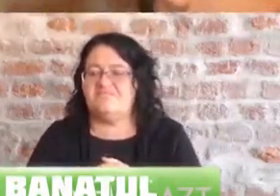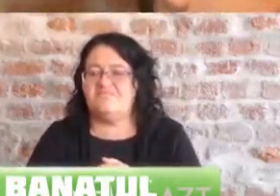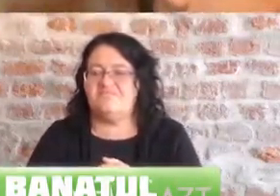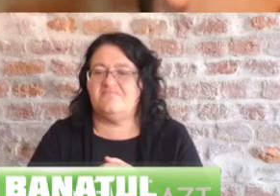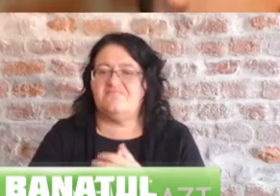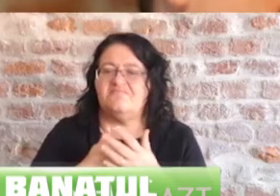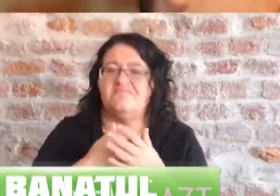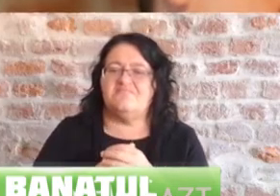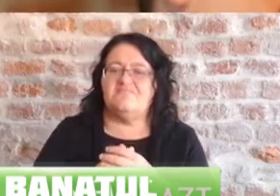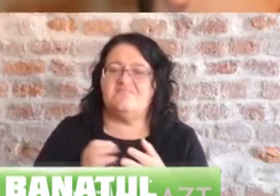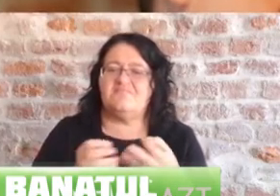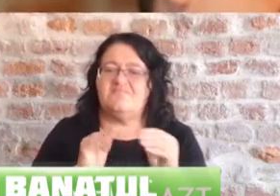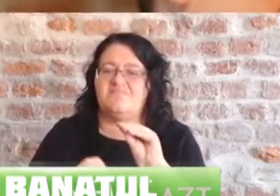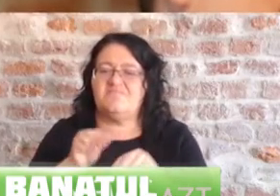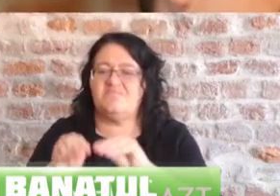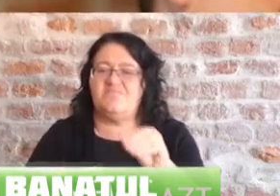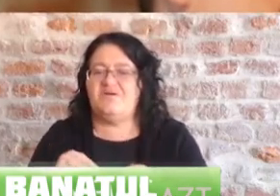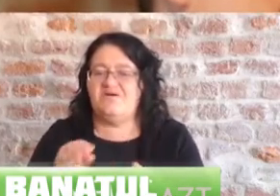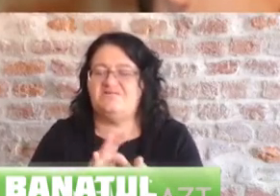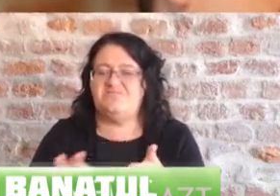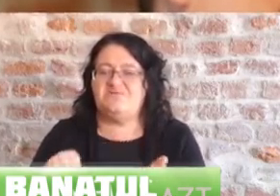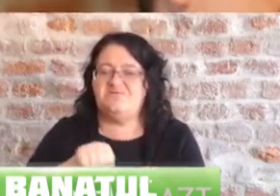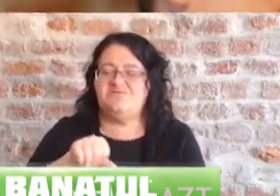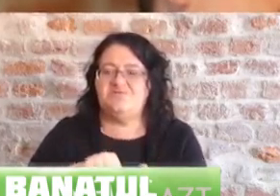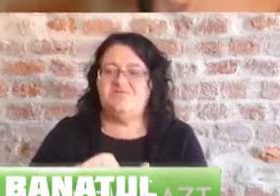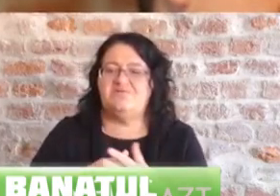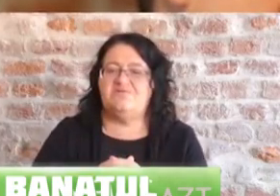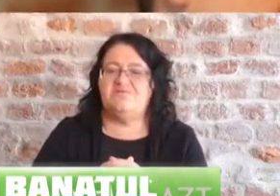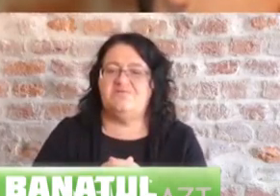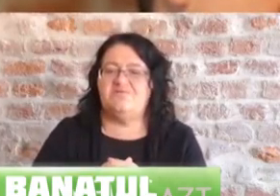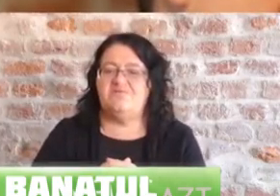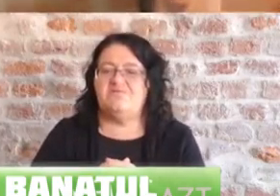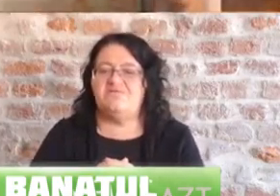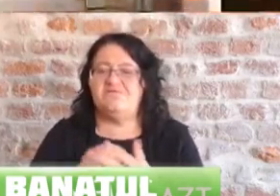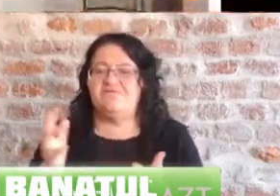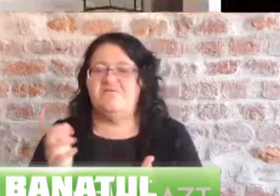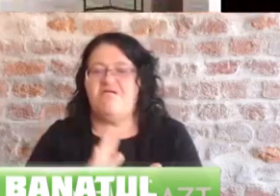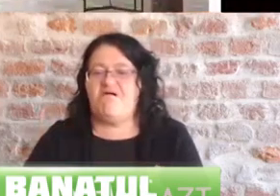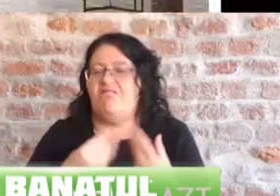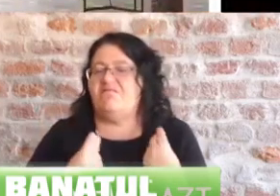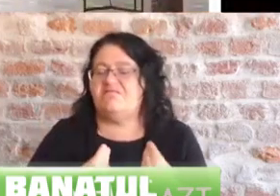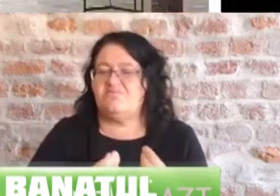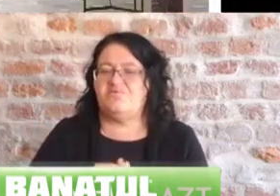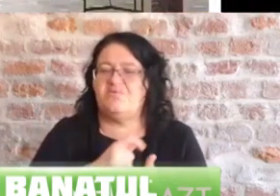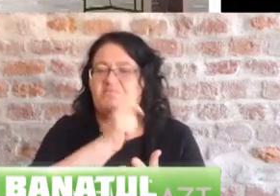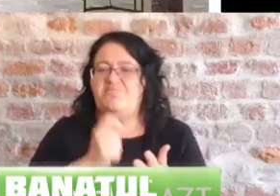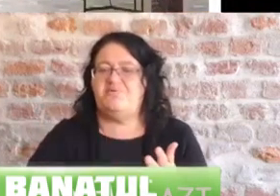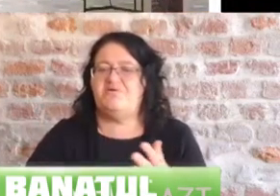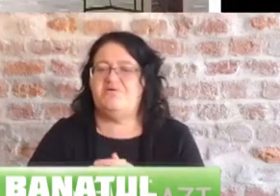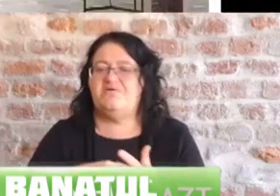1,306 plants in Victoria Square, is deemed of fine quality. The project